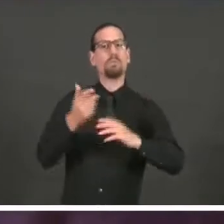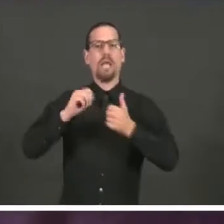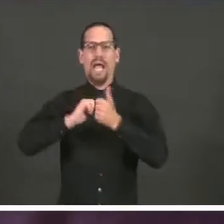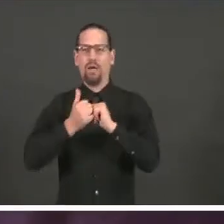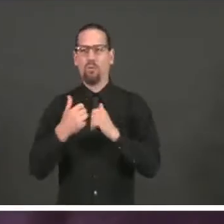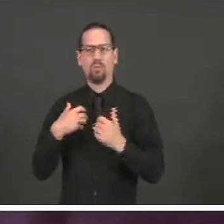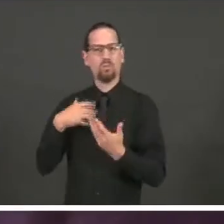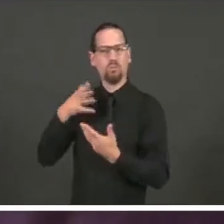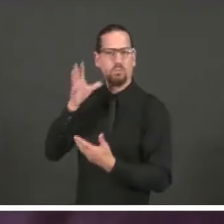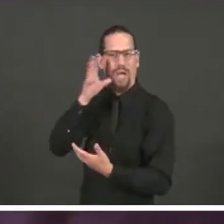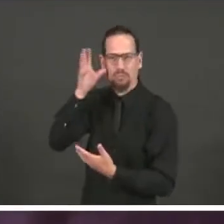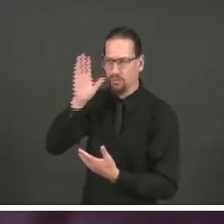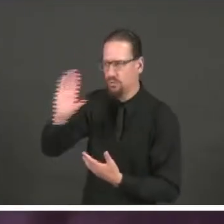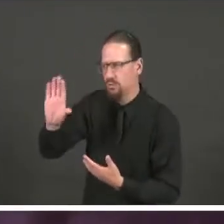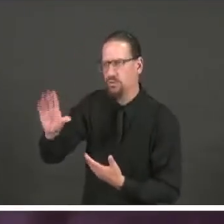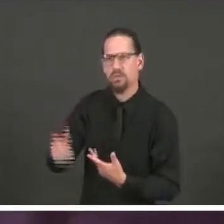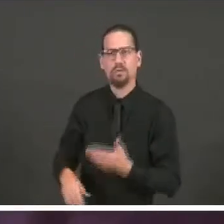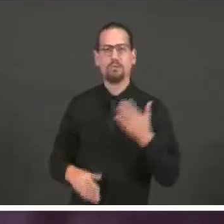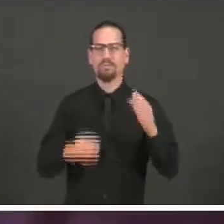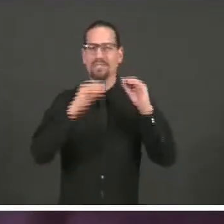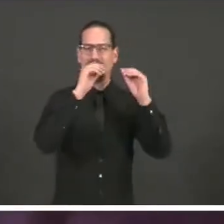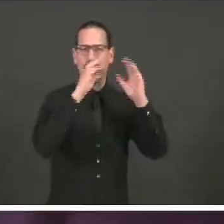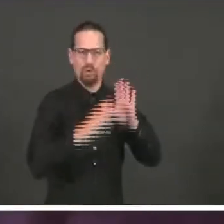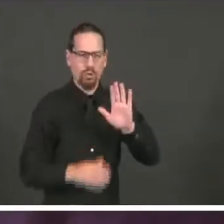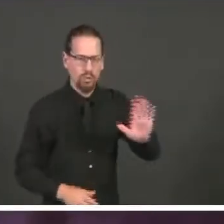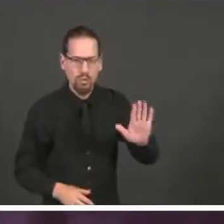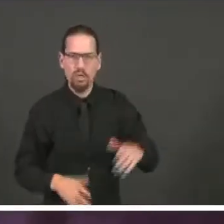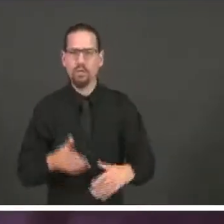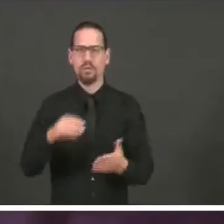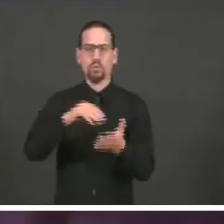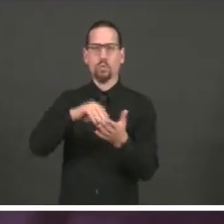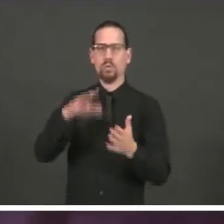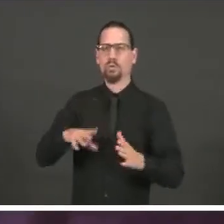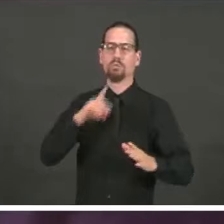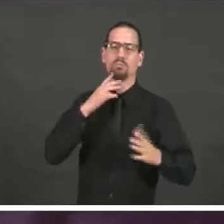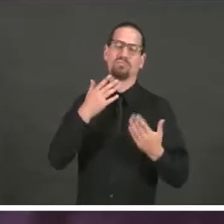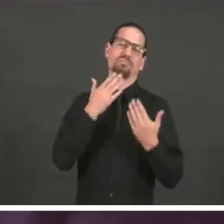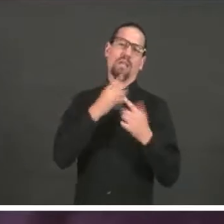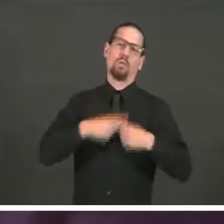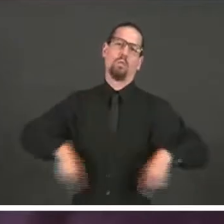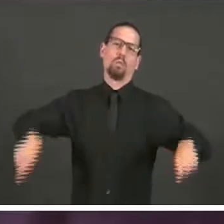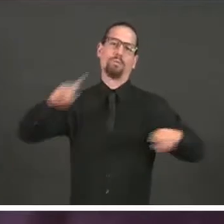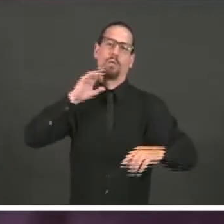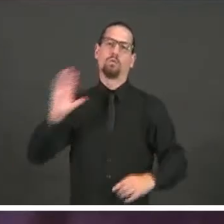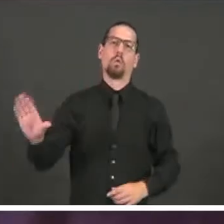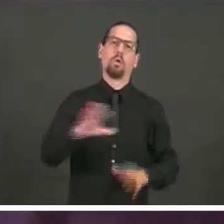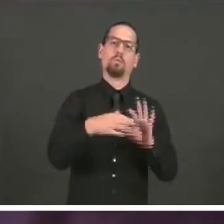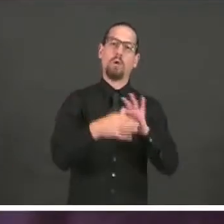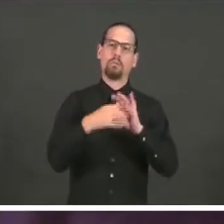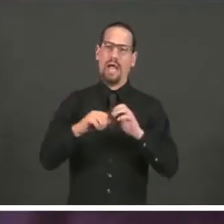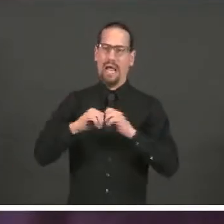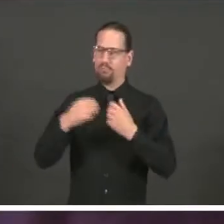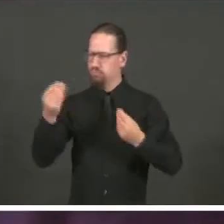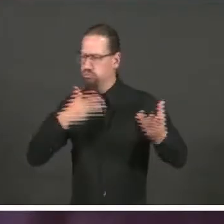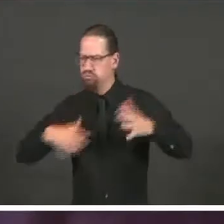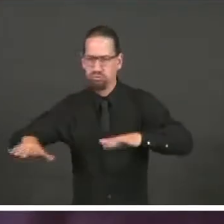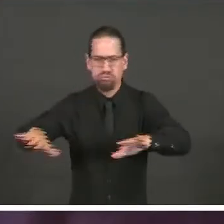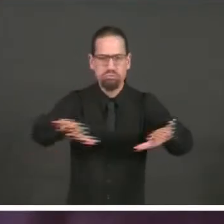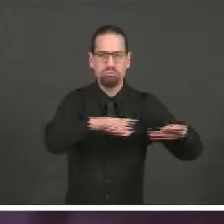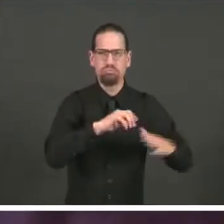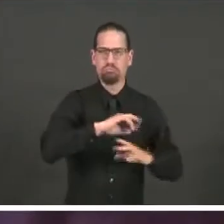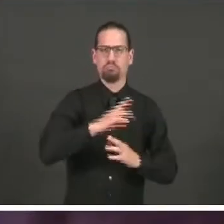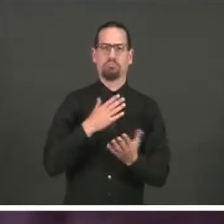students. Thank you. The second pillar is engaged communities. The best example of this ongoing effort to